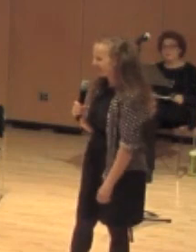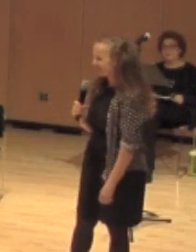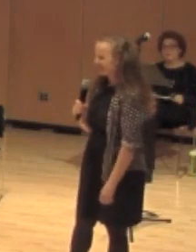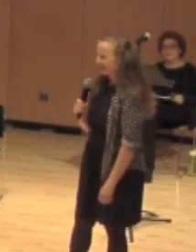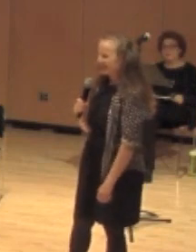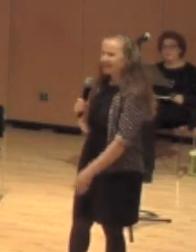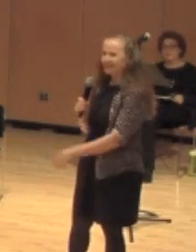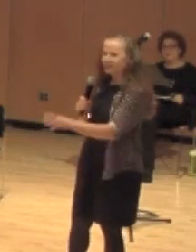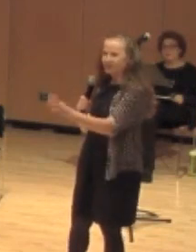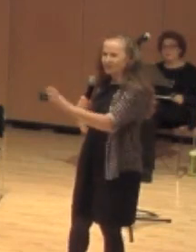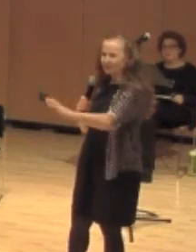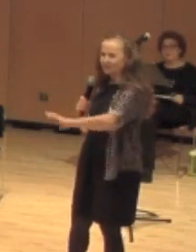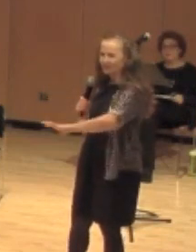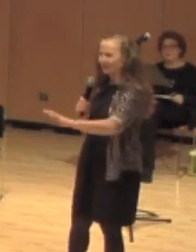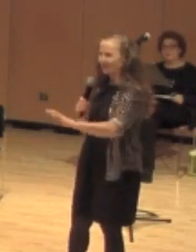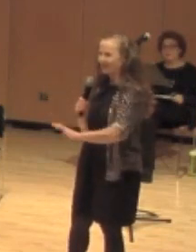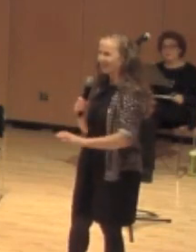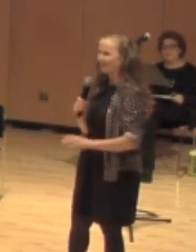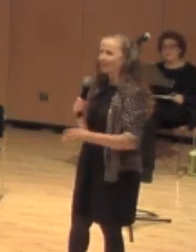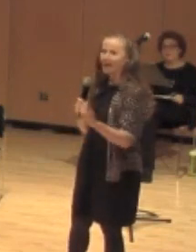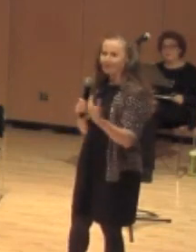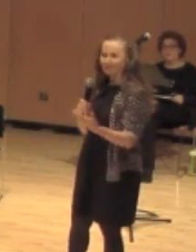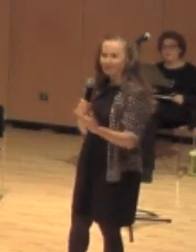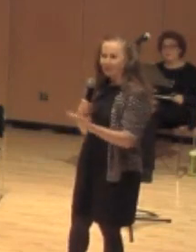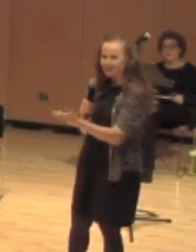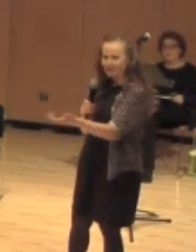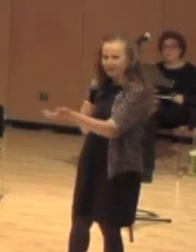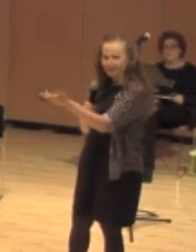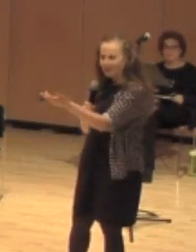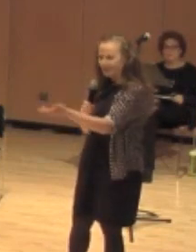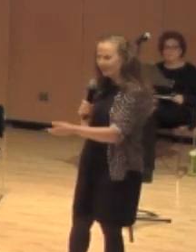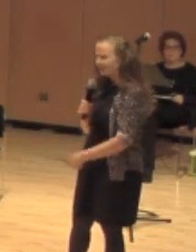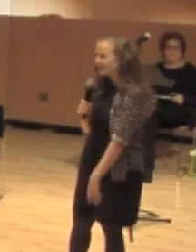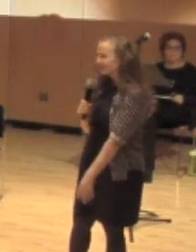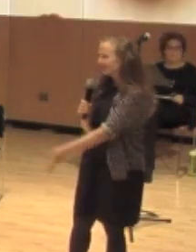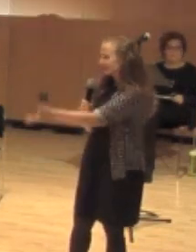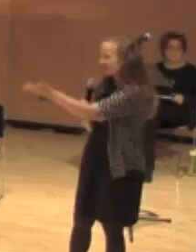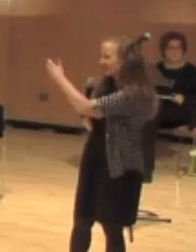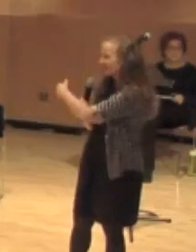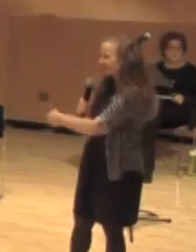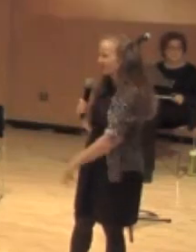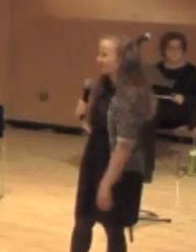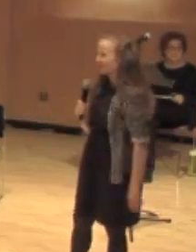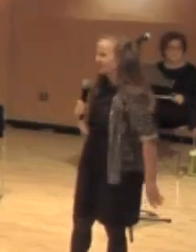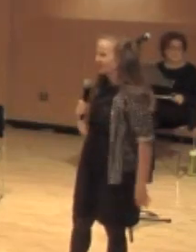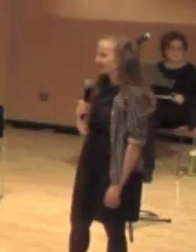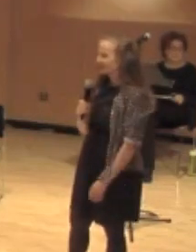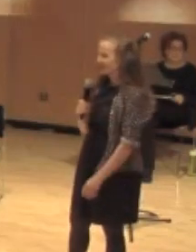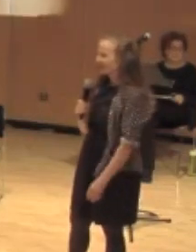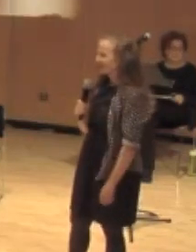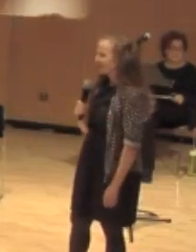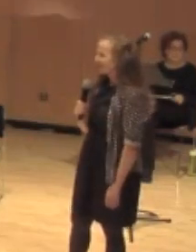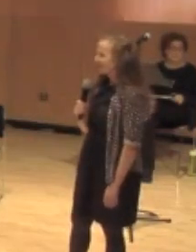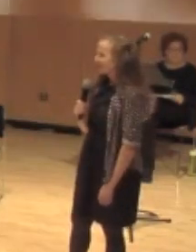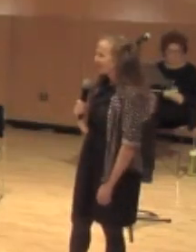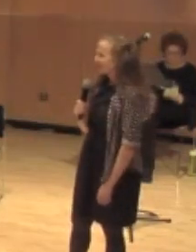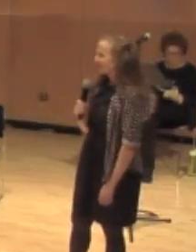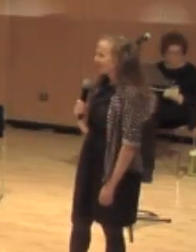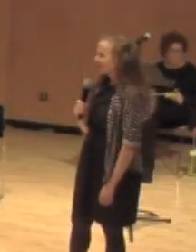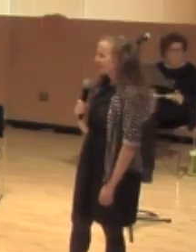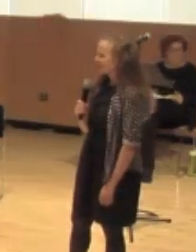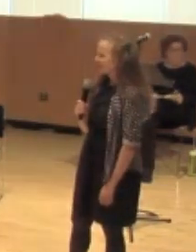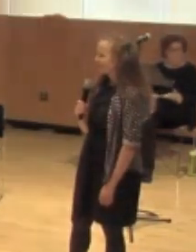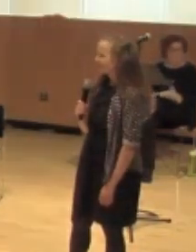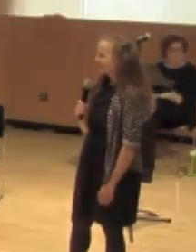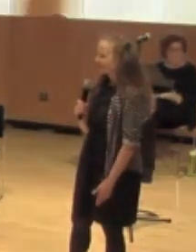feed and he wants you to feel like he's or I you know he's kind of invisible but he's a part of our experiment here today